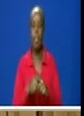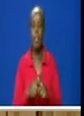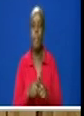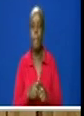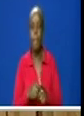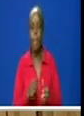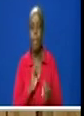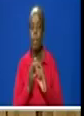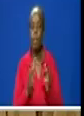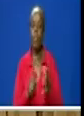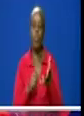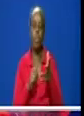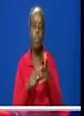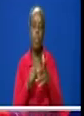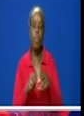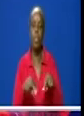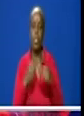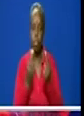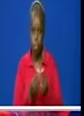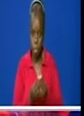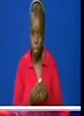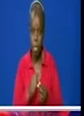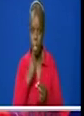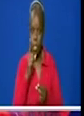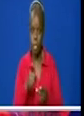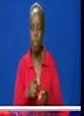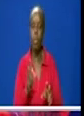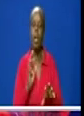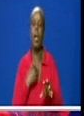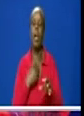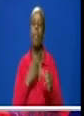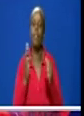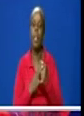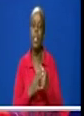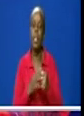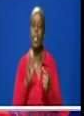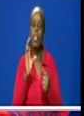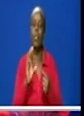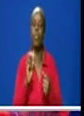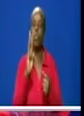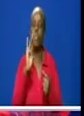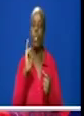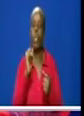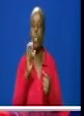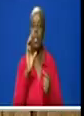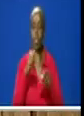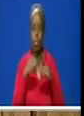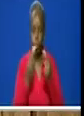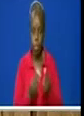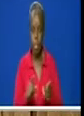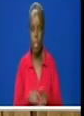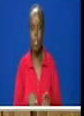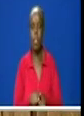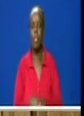I'm going to be counting units, I tell you I have 8 cubic units here and the same here, I'll still have